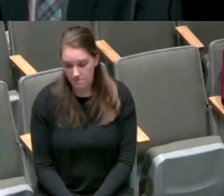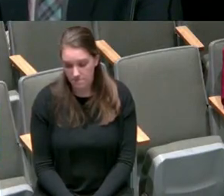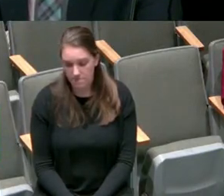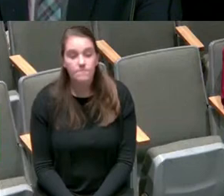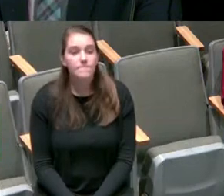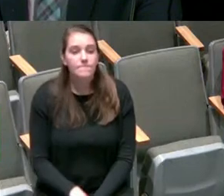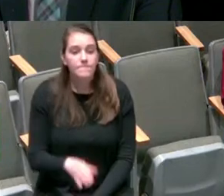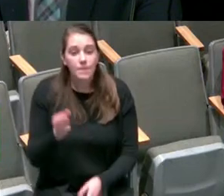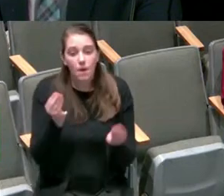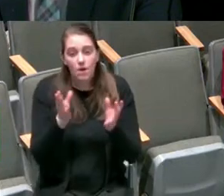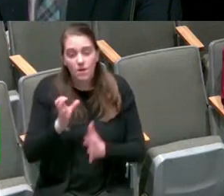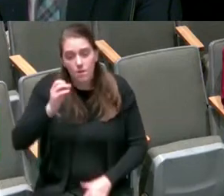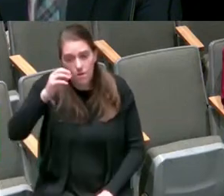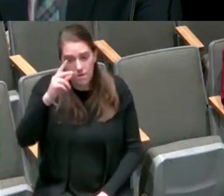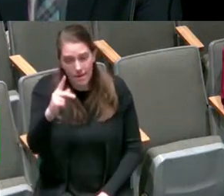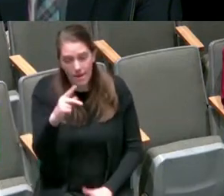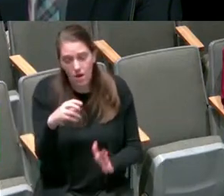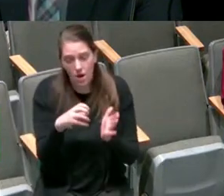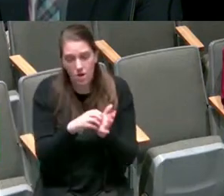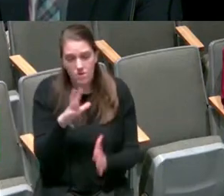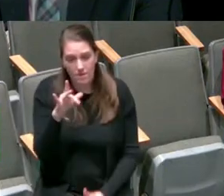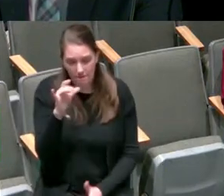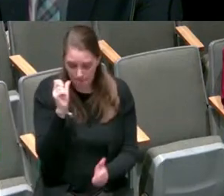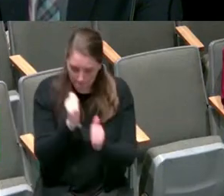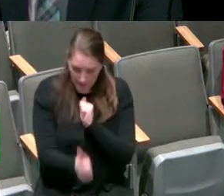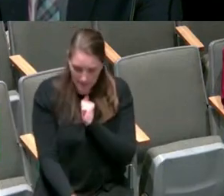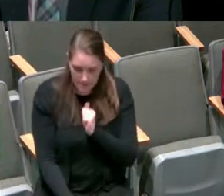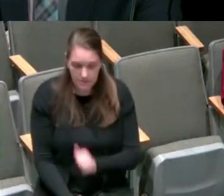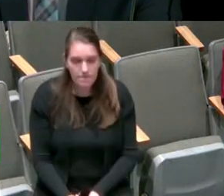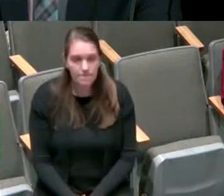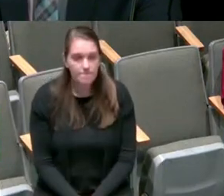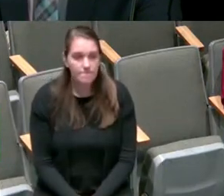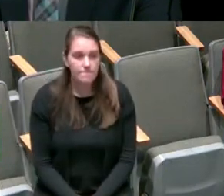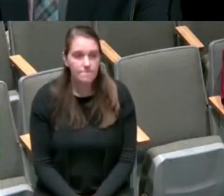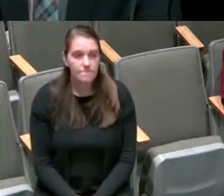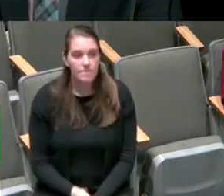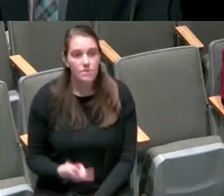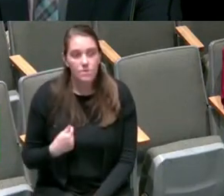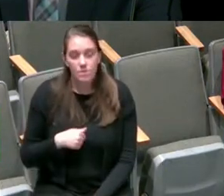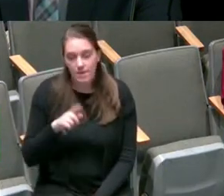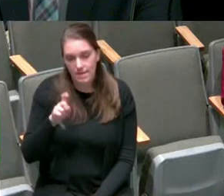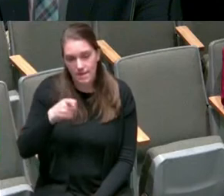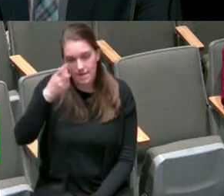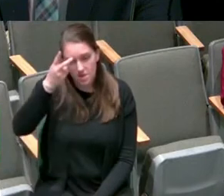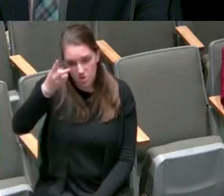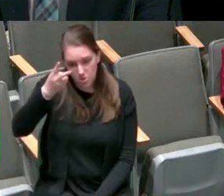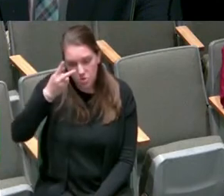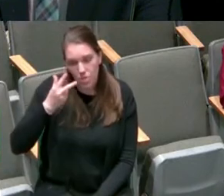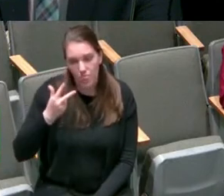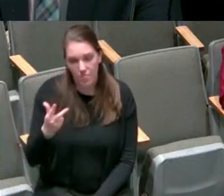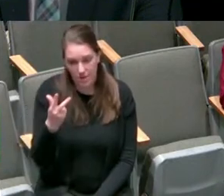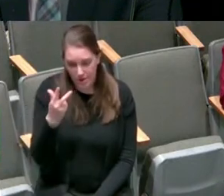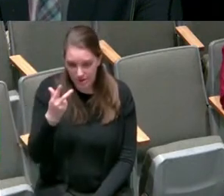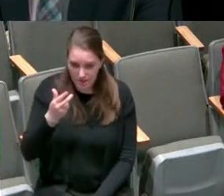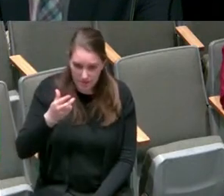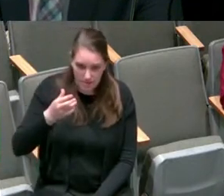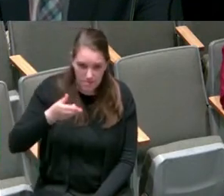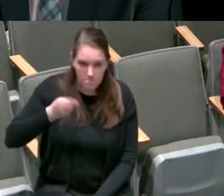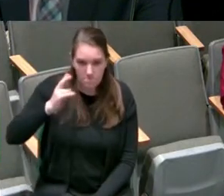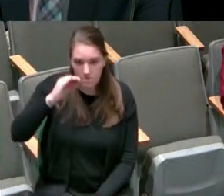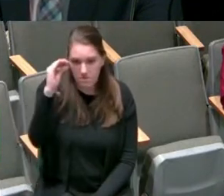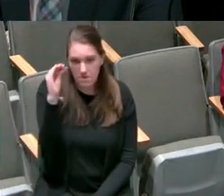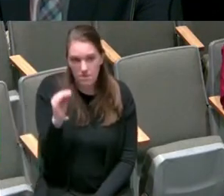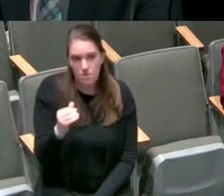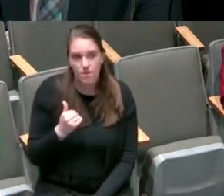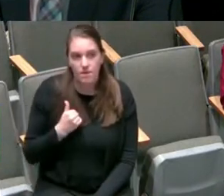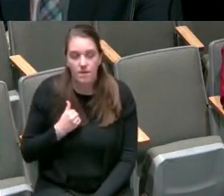okay article 25 passes it needed a two-thirds majority and we have